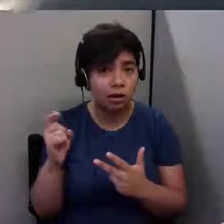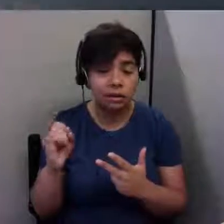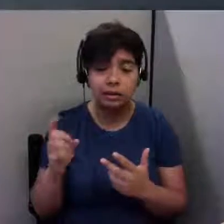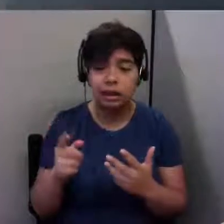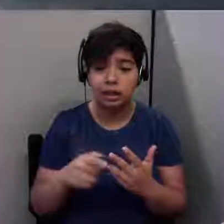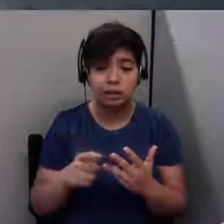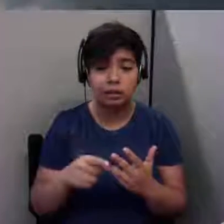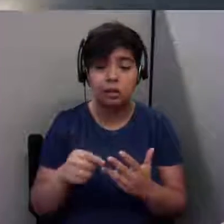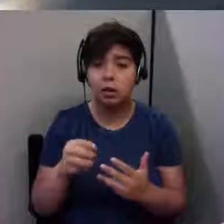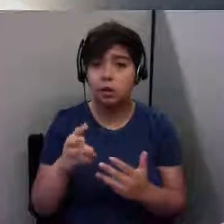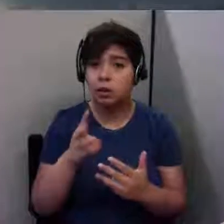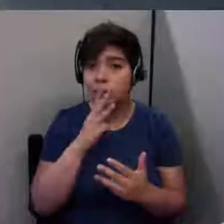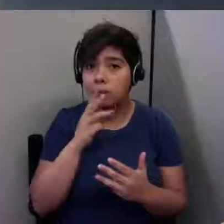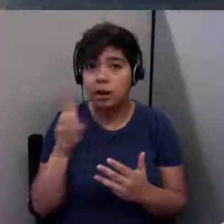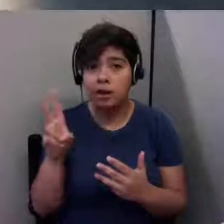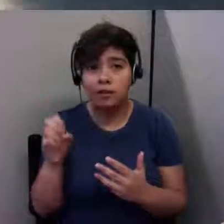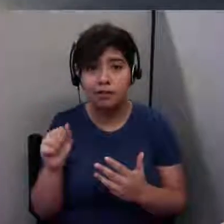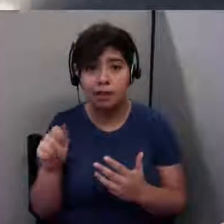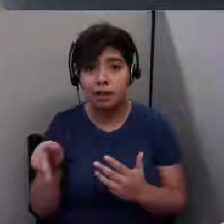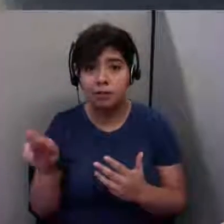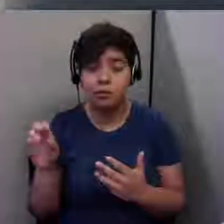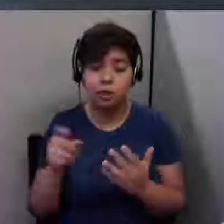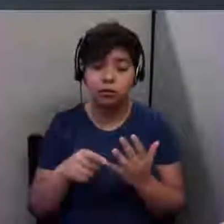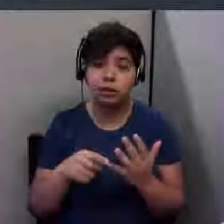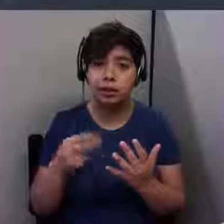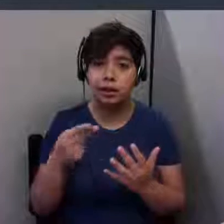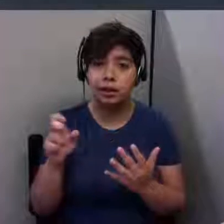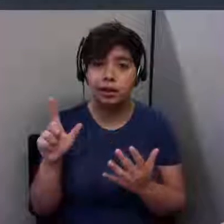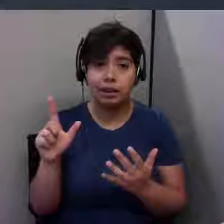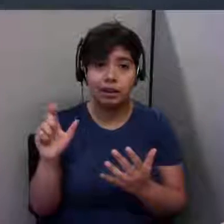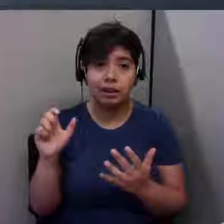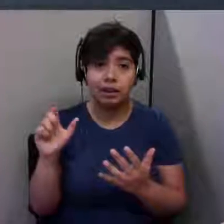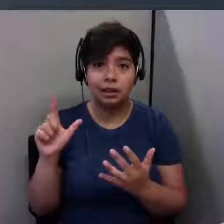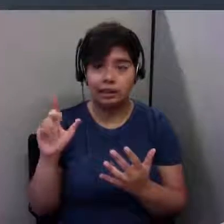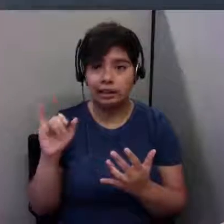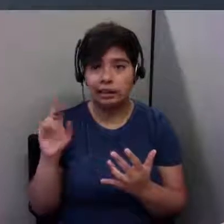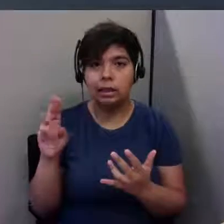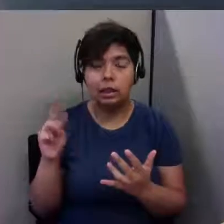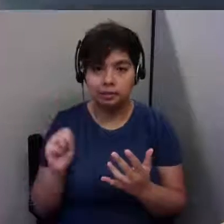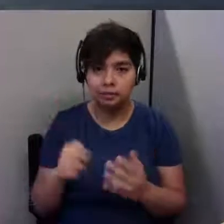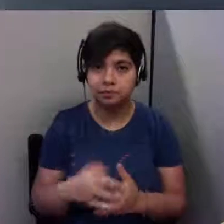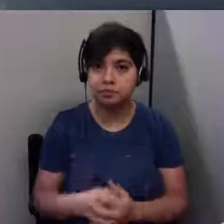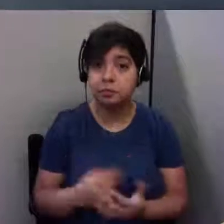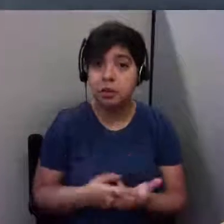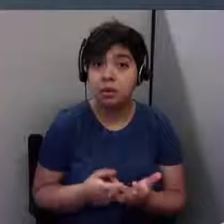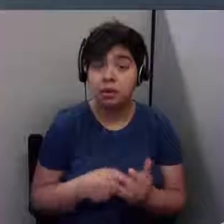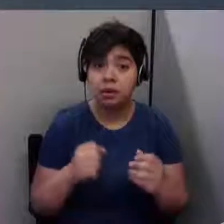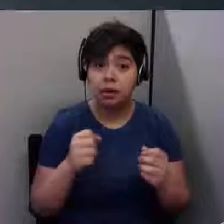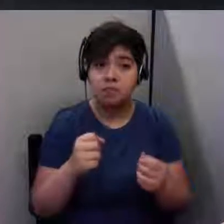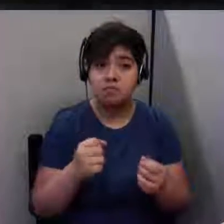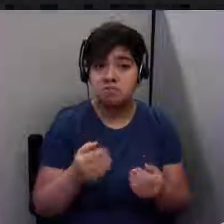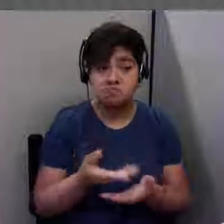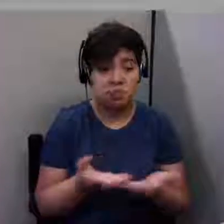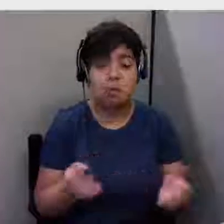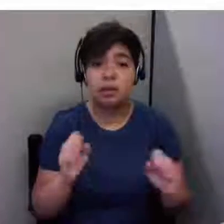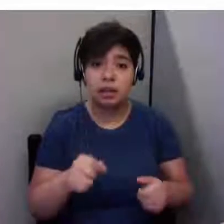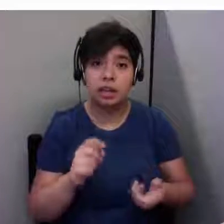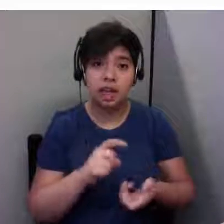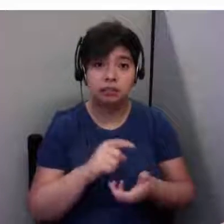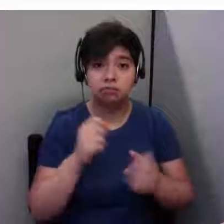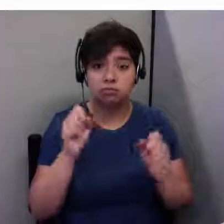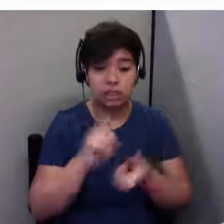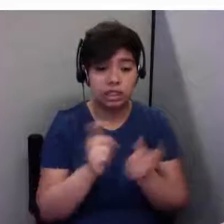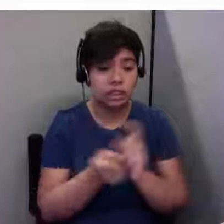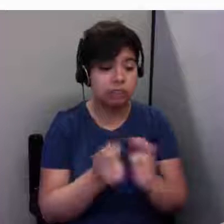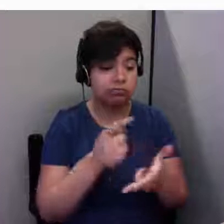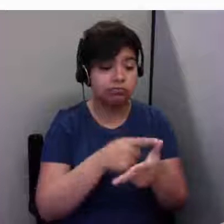Sometimes matter can change from one state to another. Water is a very good example of this. When water